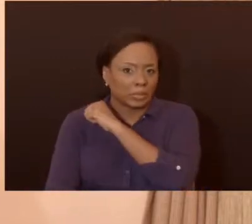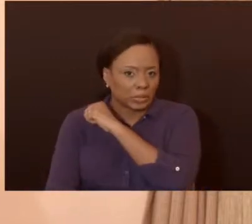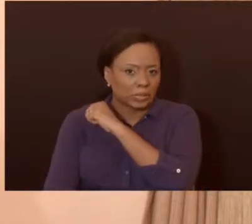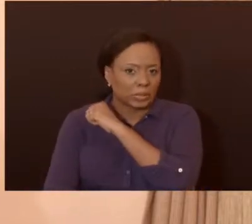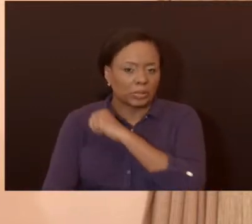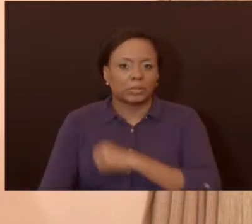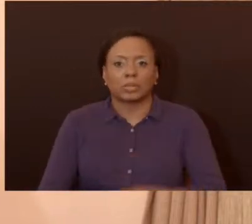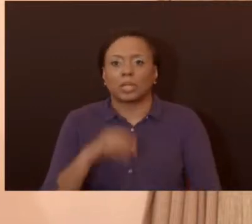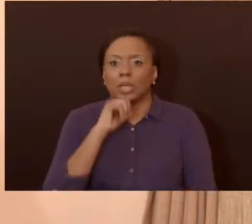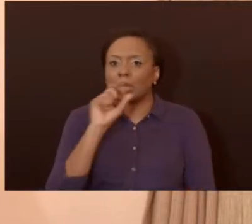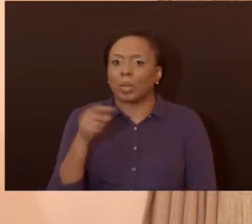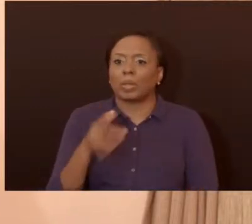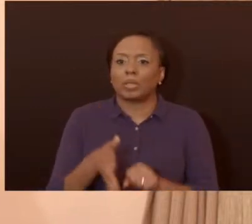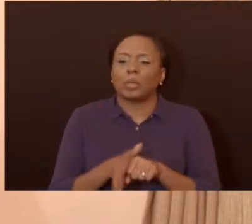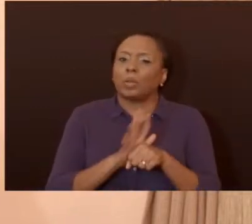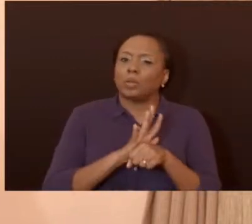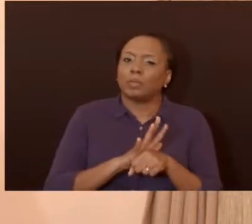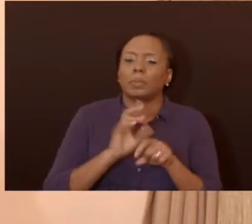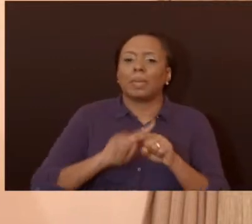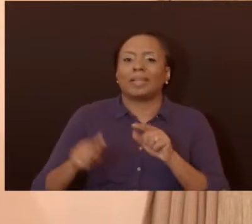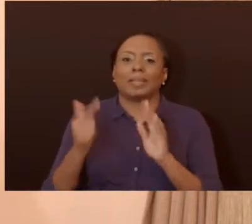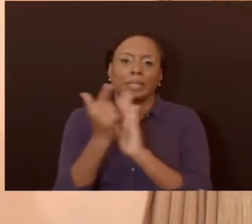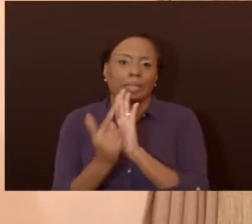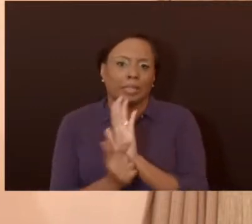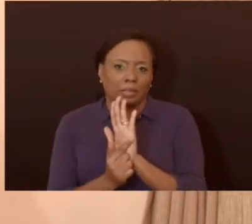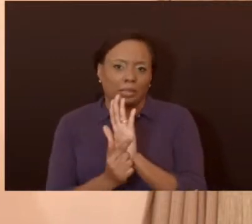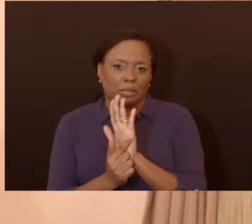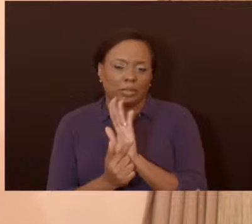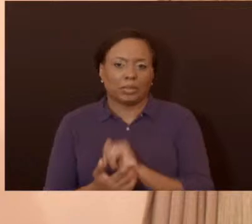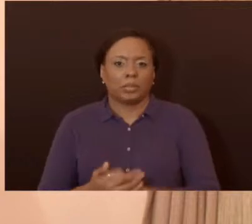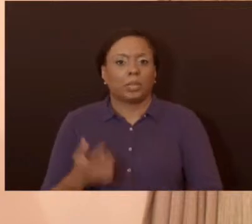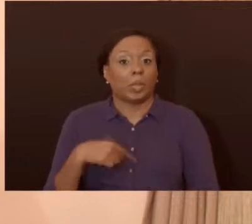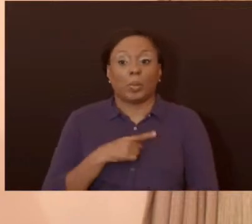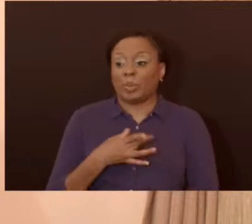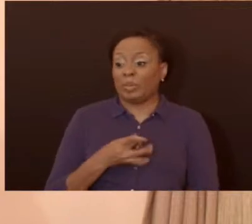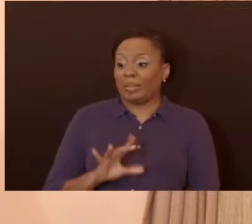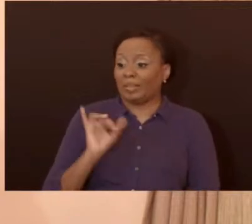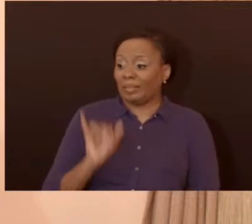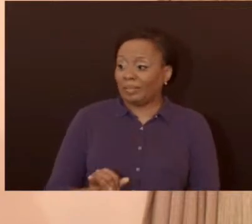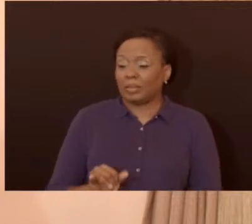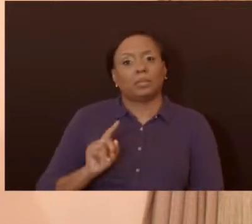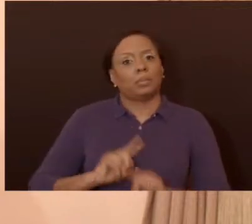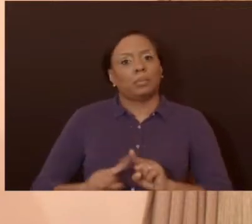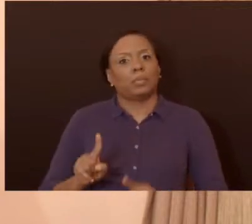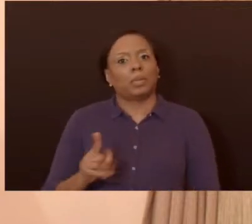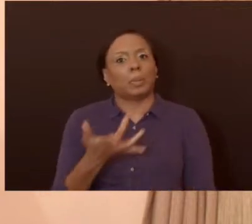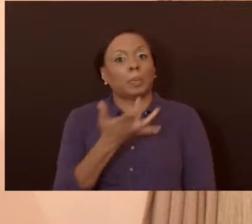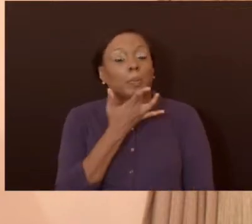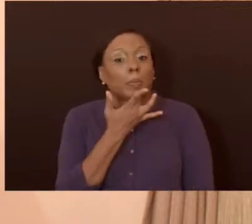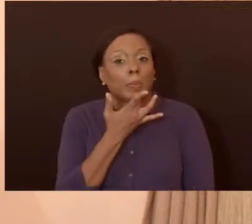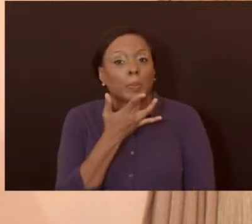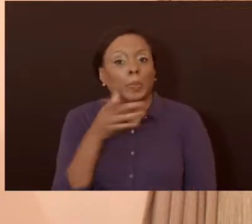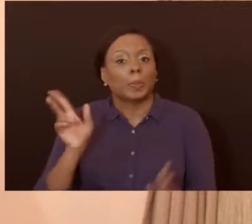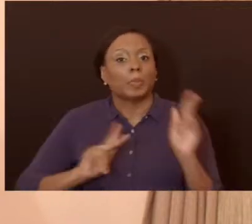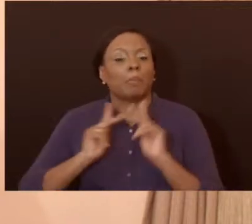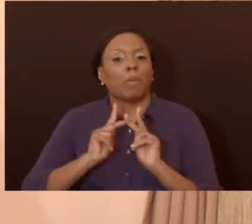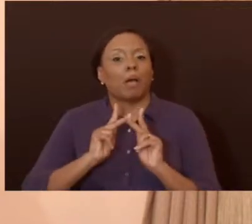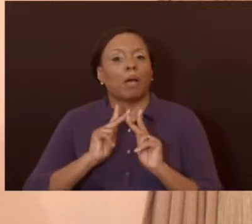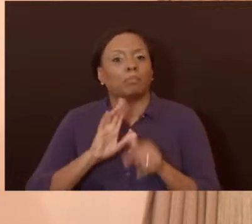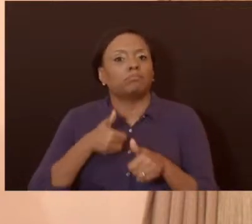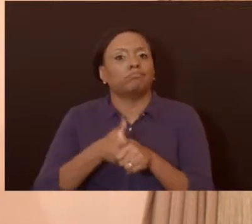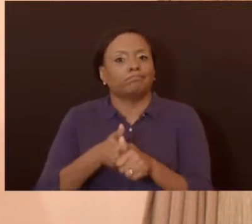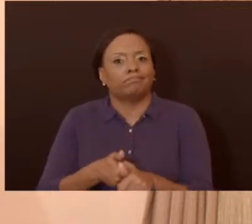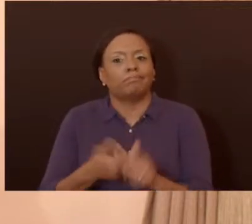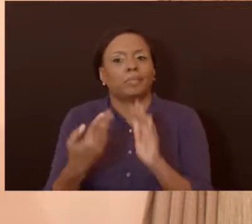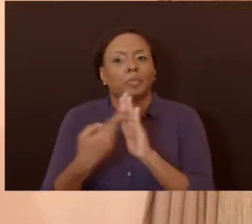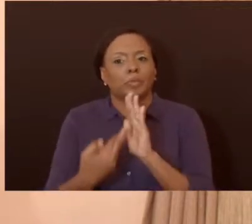only COVID, but they're legal consequences. We don't like doing this sort of thing, but we would prefer that persons adhere to the